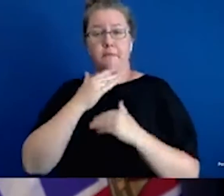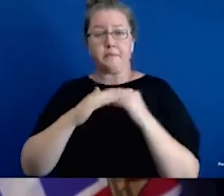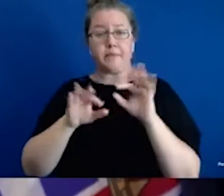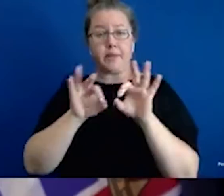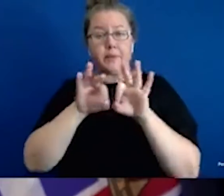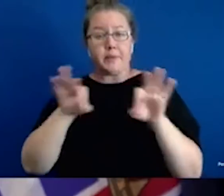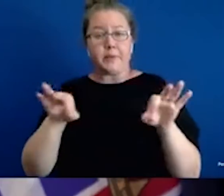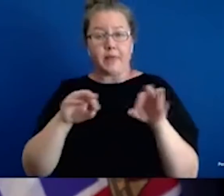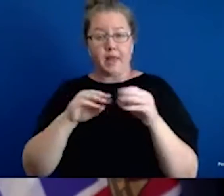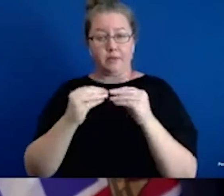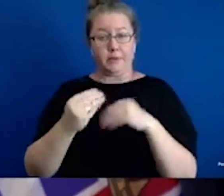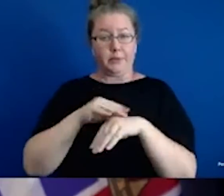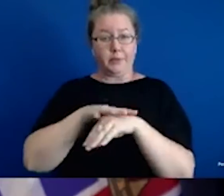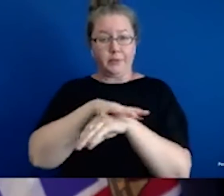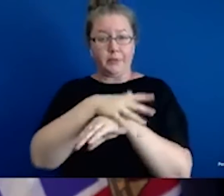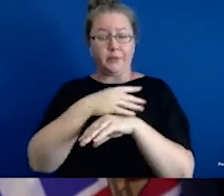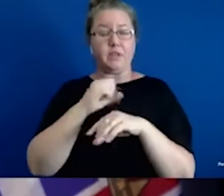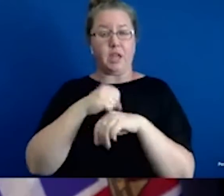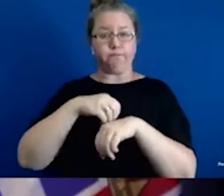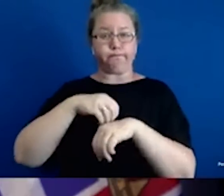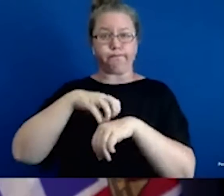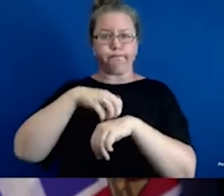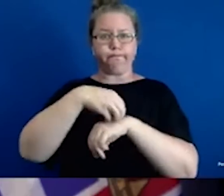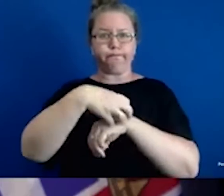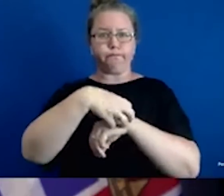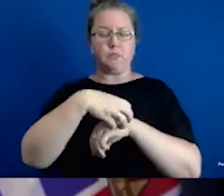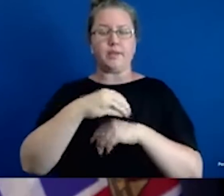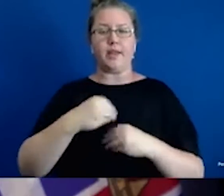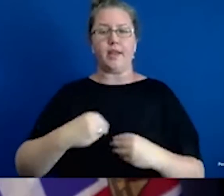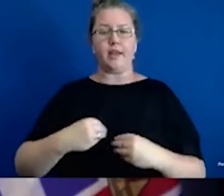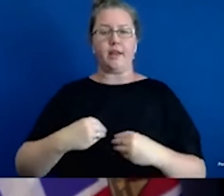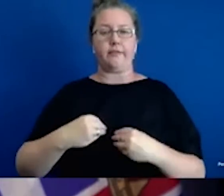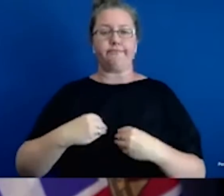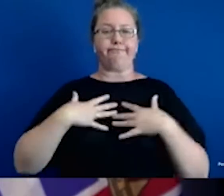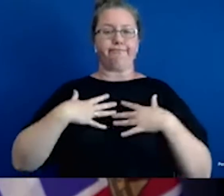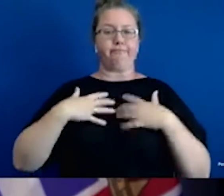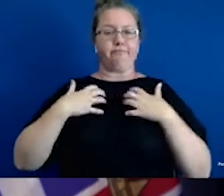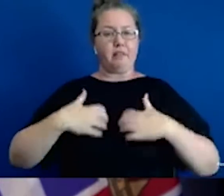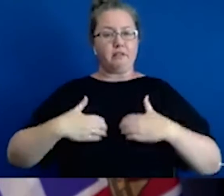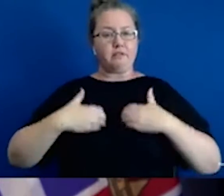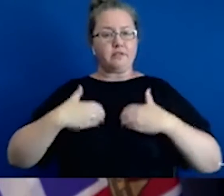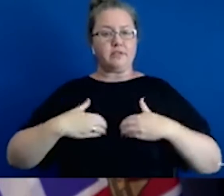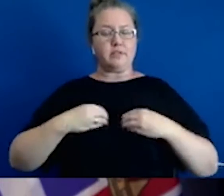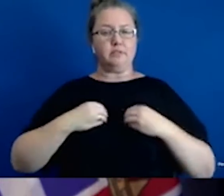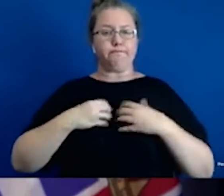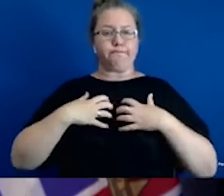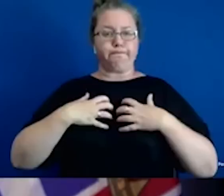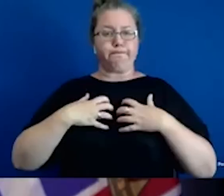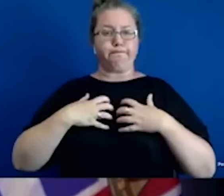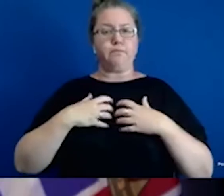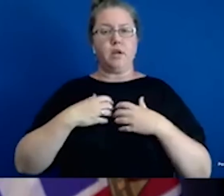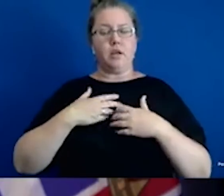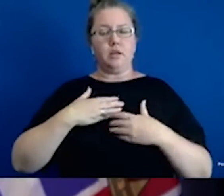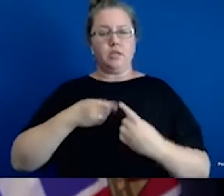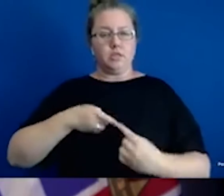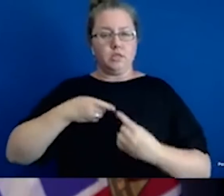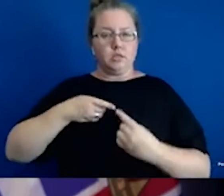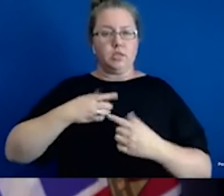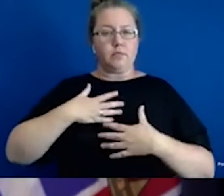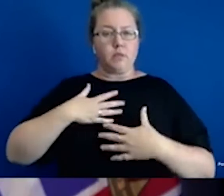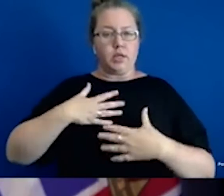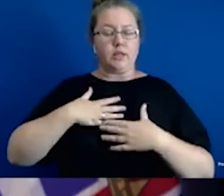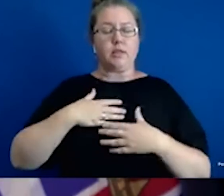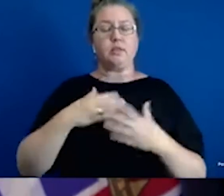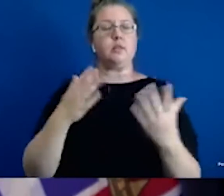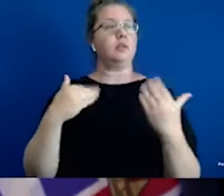blood vessels, inflammatory conditions that can cause symptoms, shortness of breath in particular, and